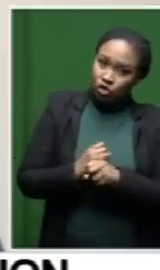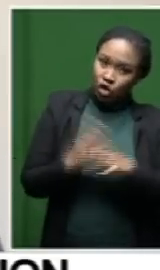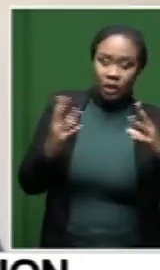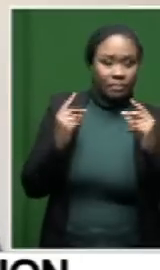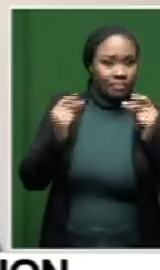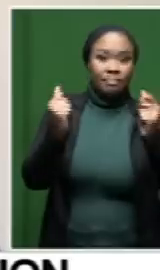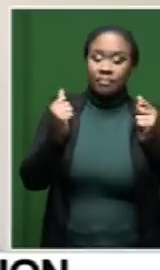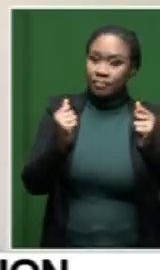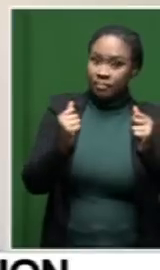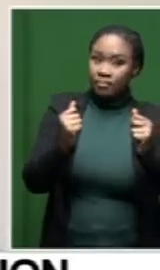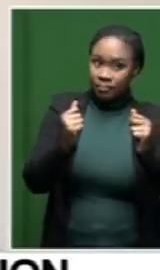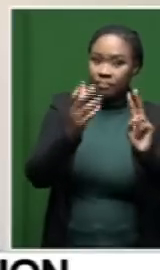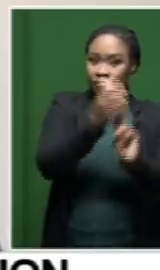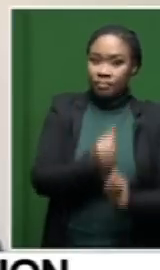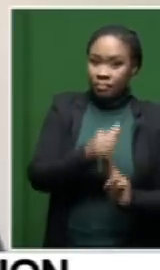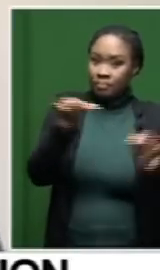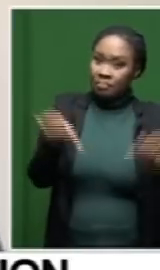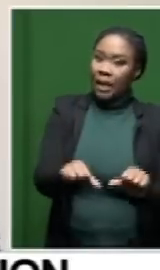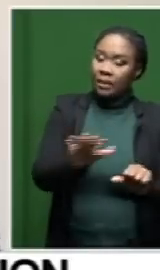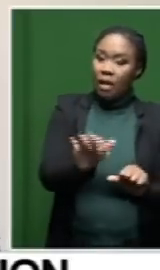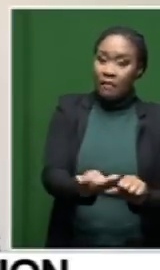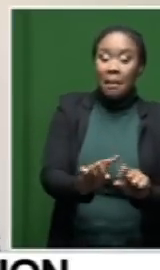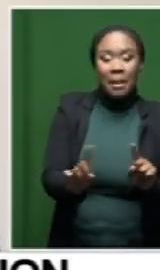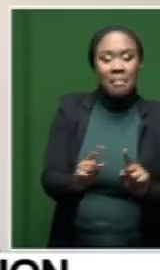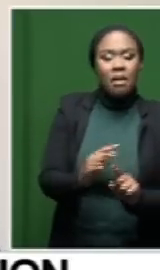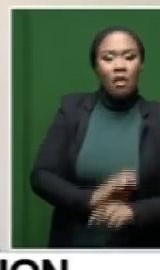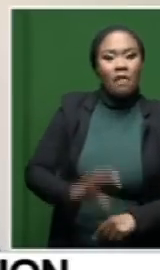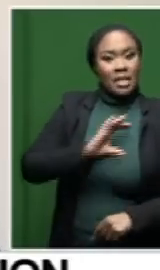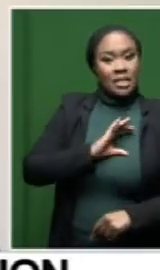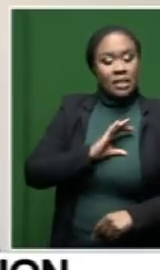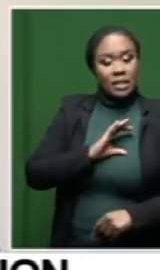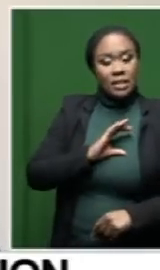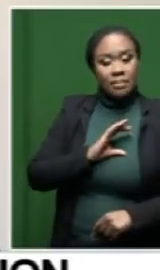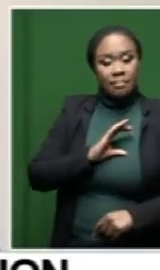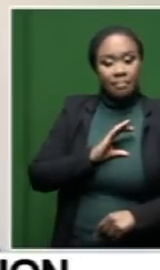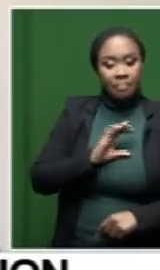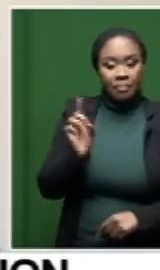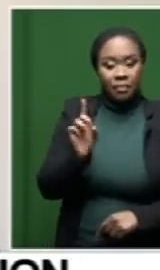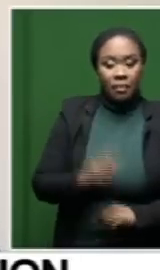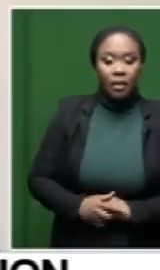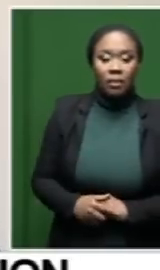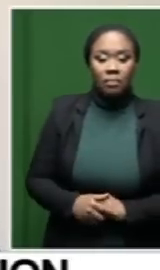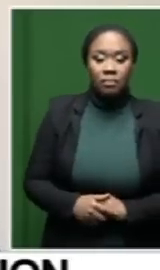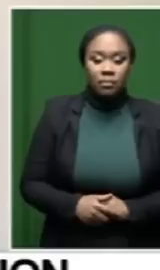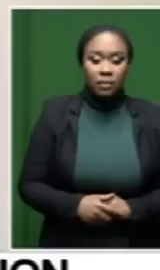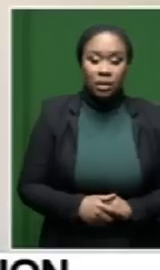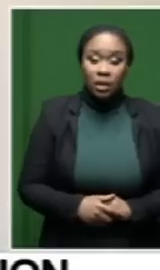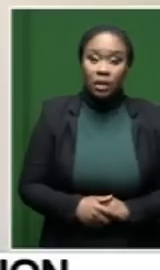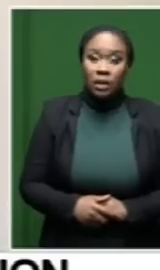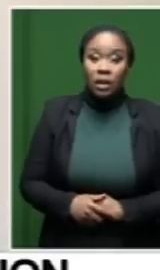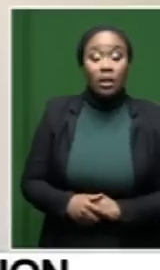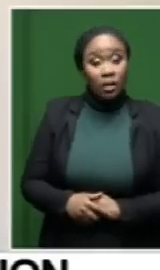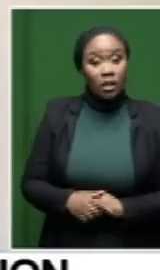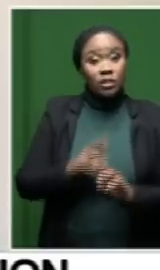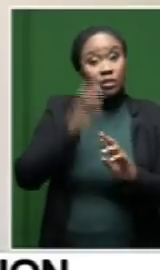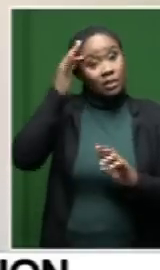am confident that at a certain point in time, the group of people that were at the heart of